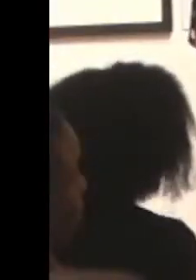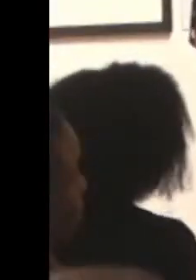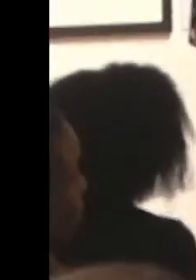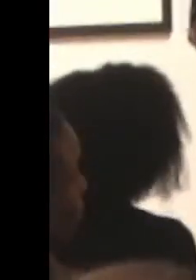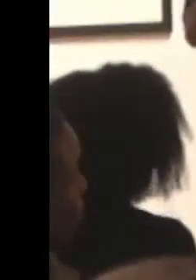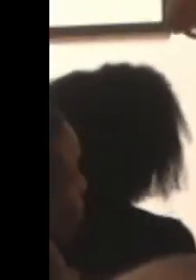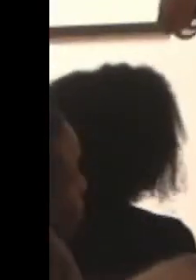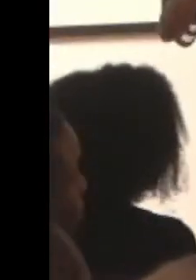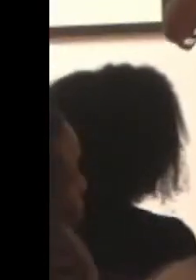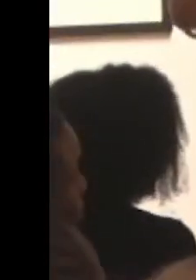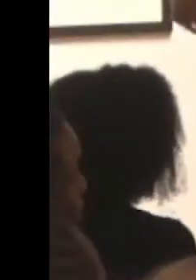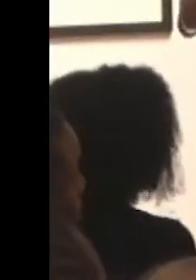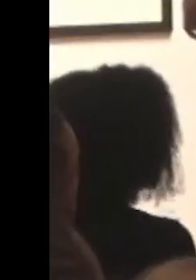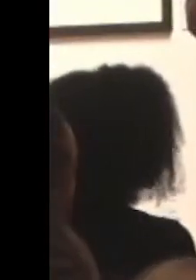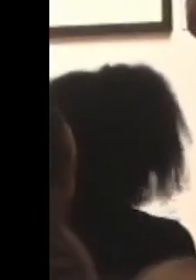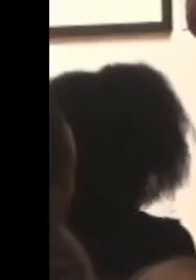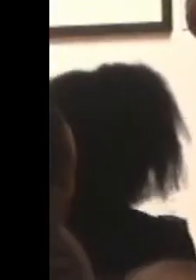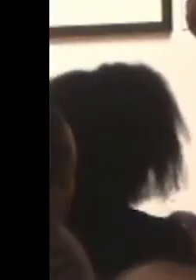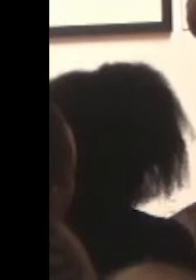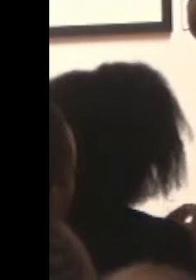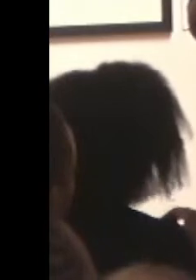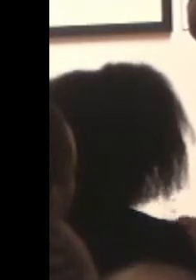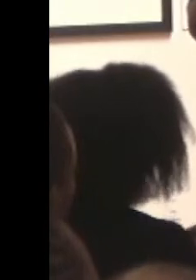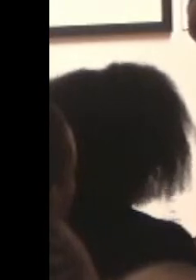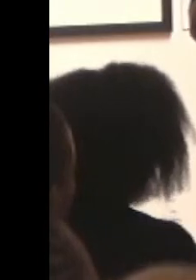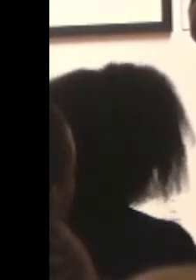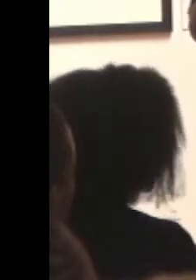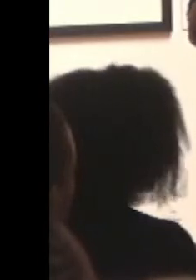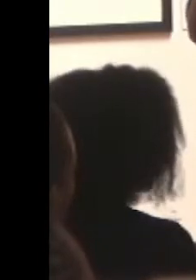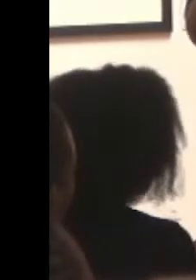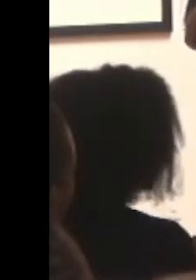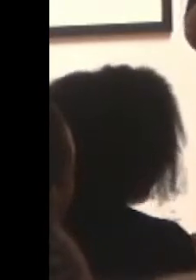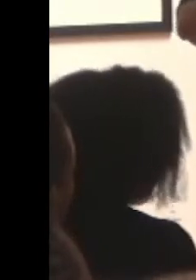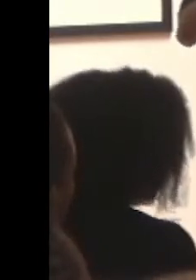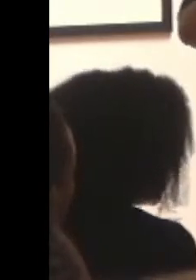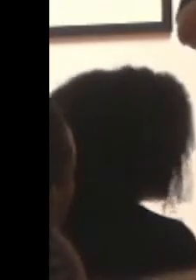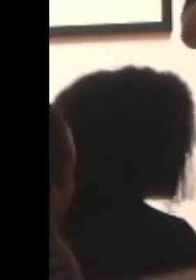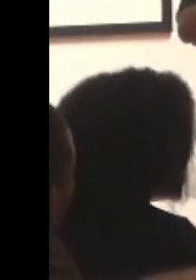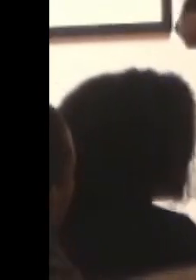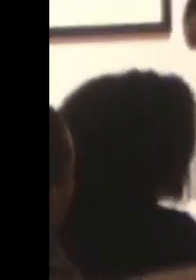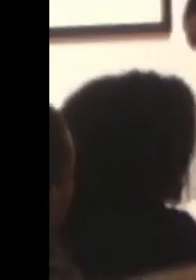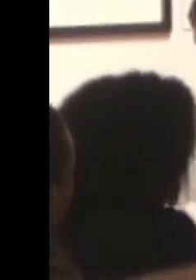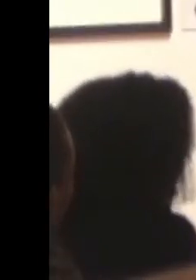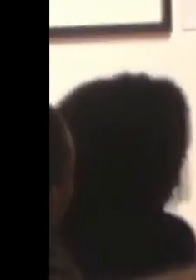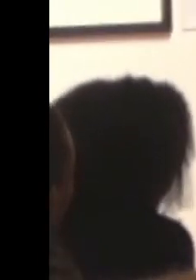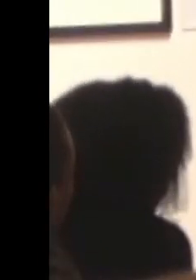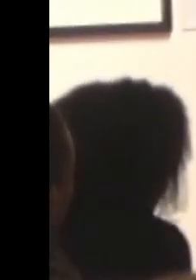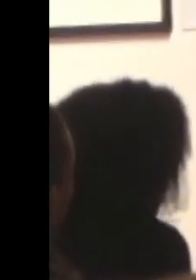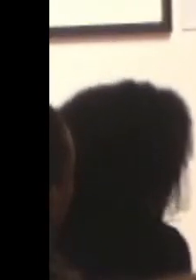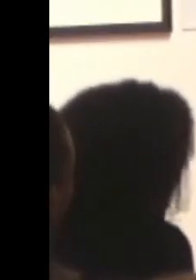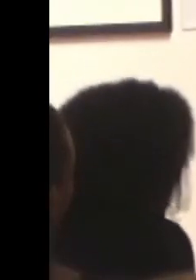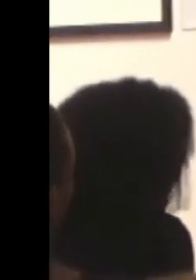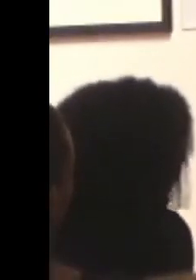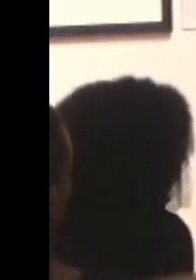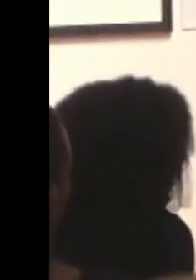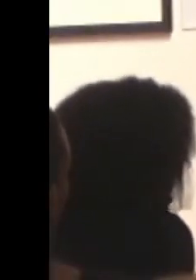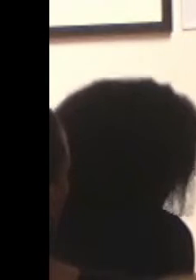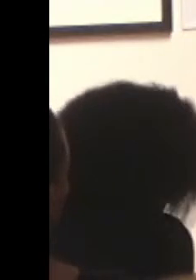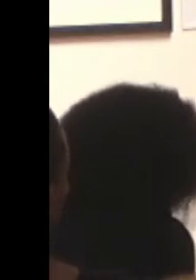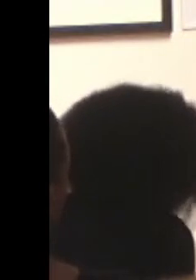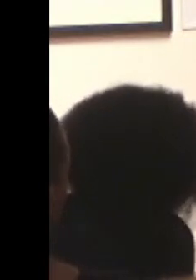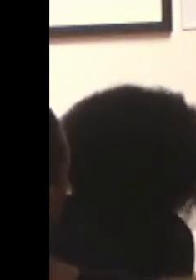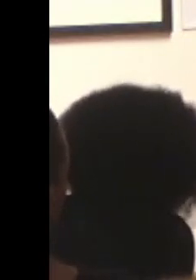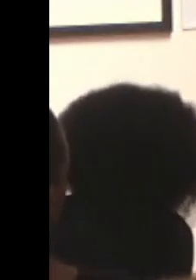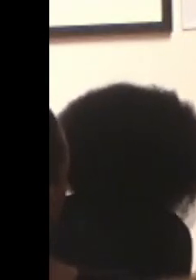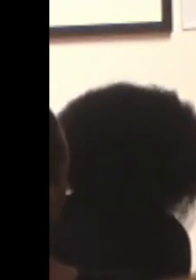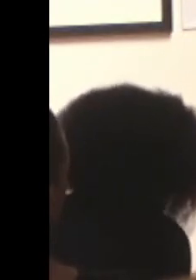Oh, monumental? It's about half an hour. Yeah, and it's what was really interesting to me about Pender,